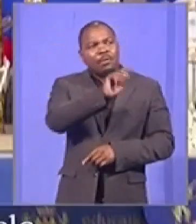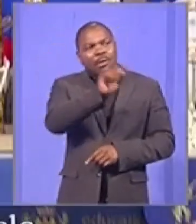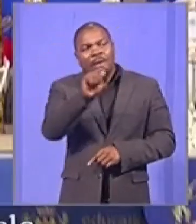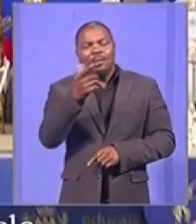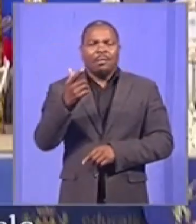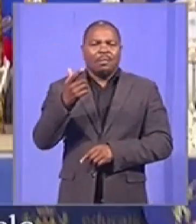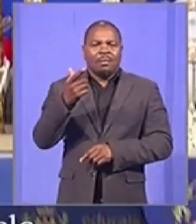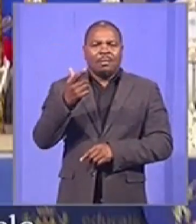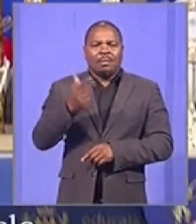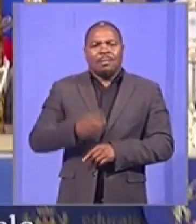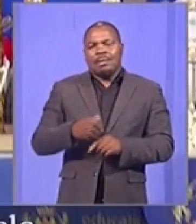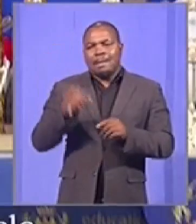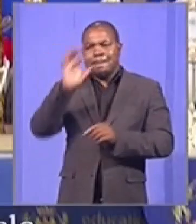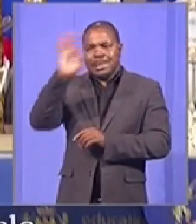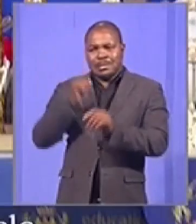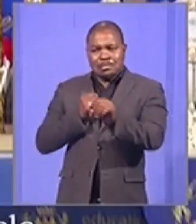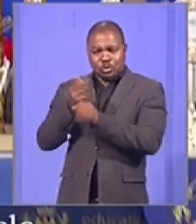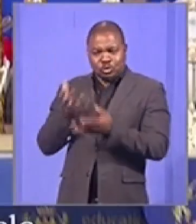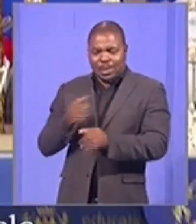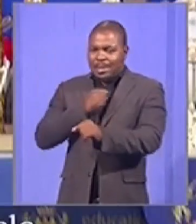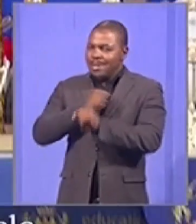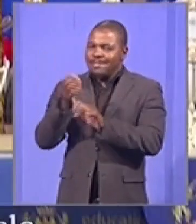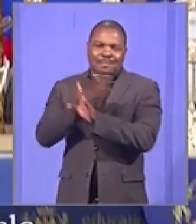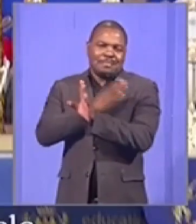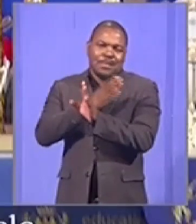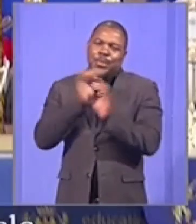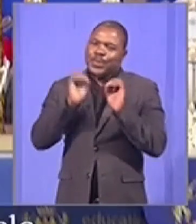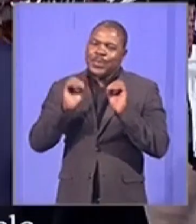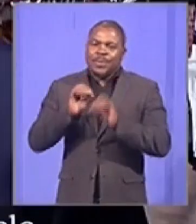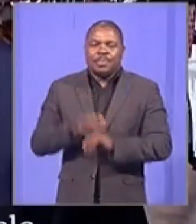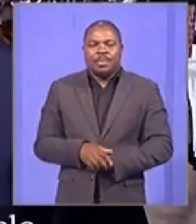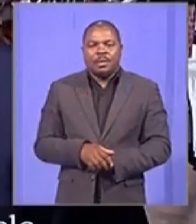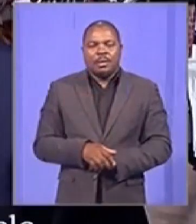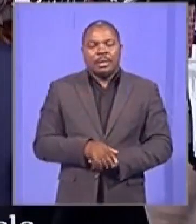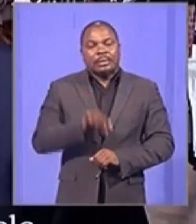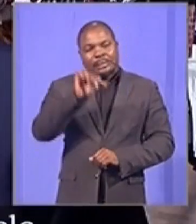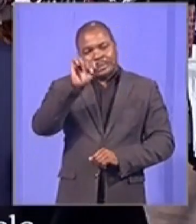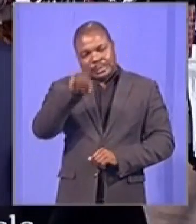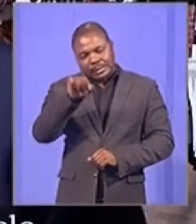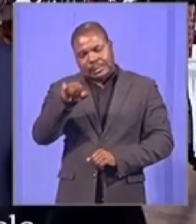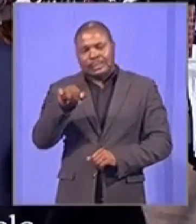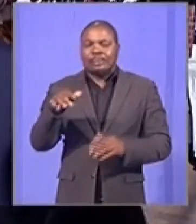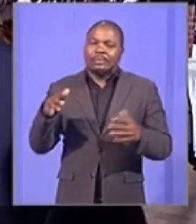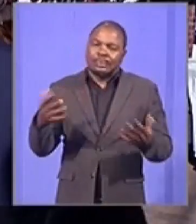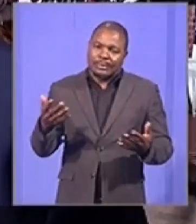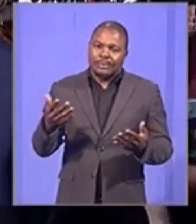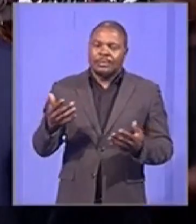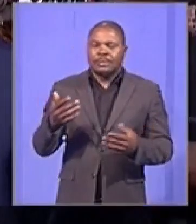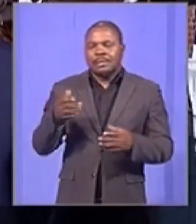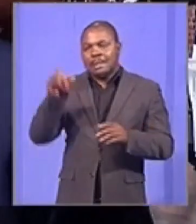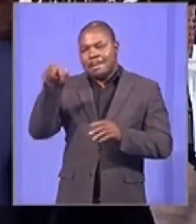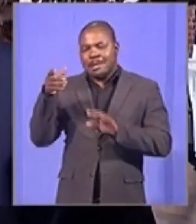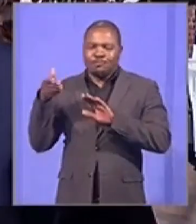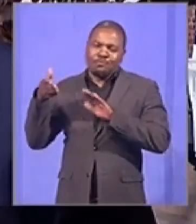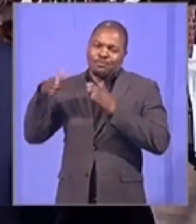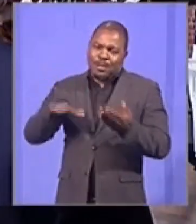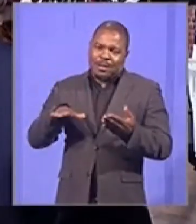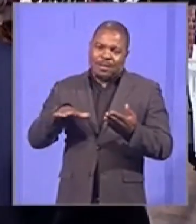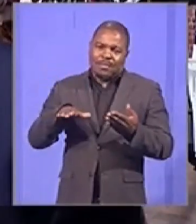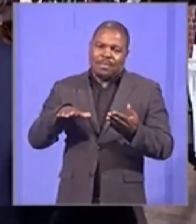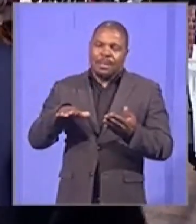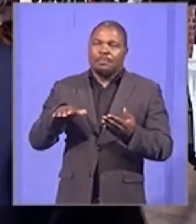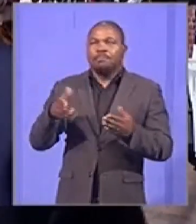fihlelang percente ne re fihleletse jwale le ha re la rahelwa ke le ruleletso ka